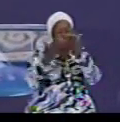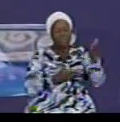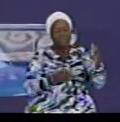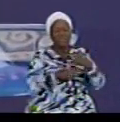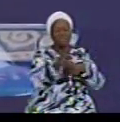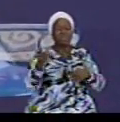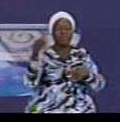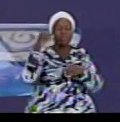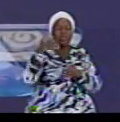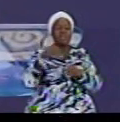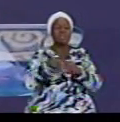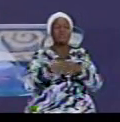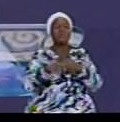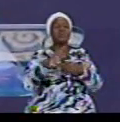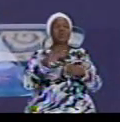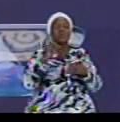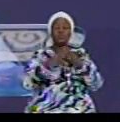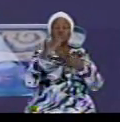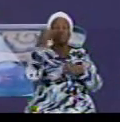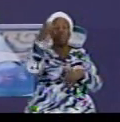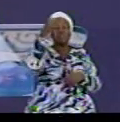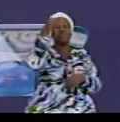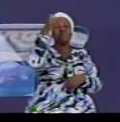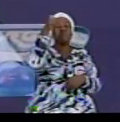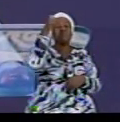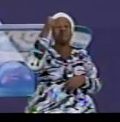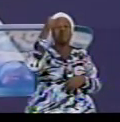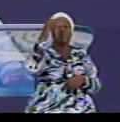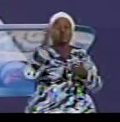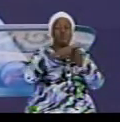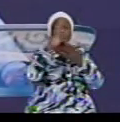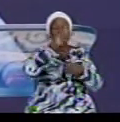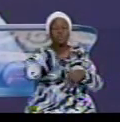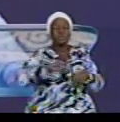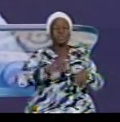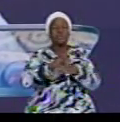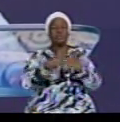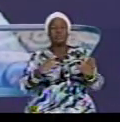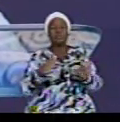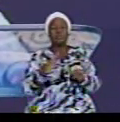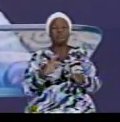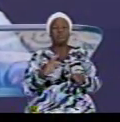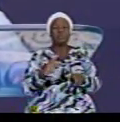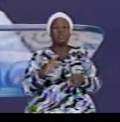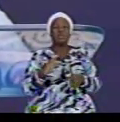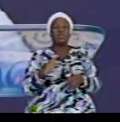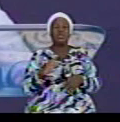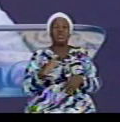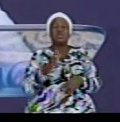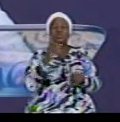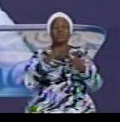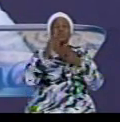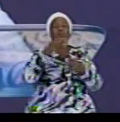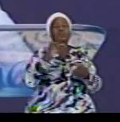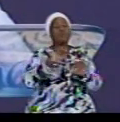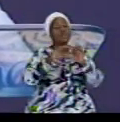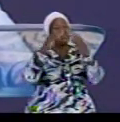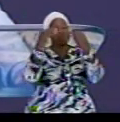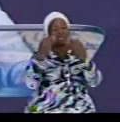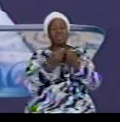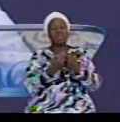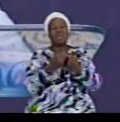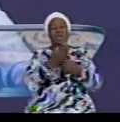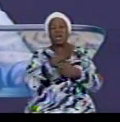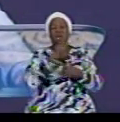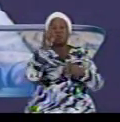them to yourself, to your kingdom, to your family. And